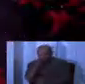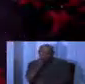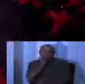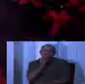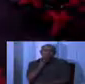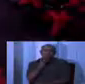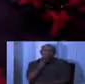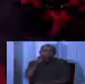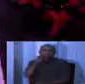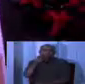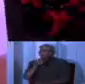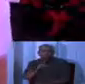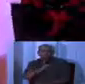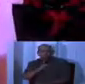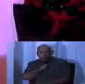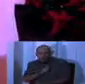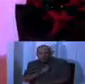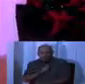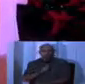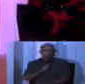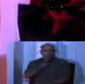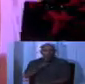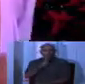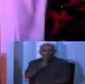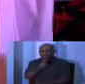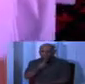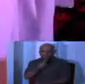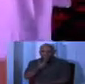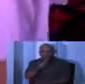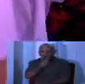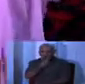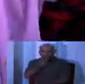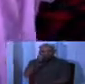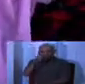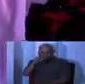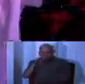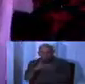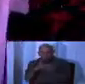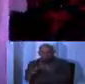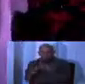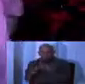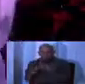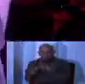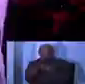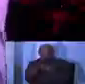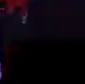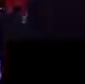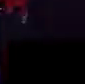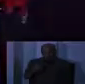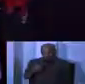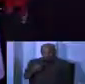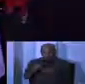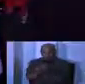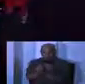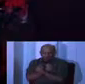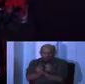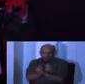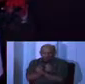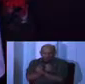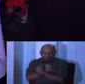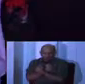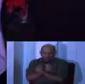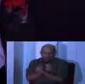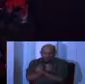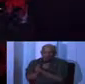the gender identity of who we are. The sexual orientation or the one that we choose to love. But